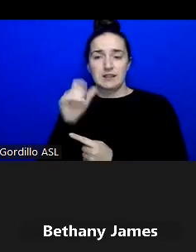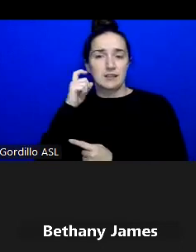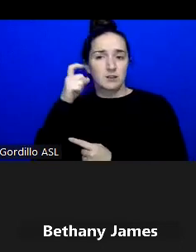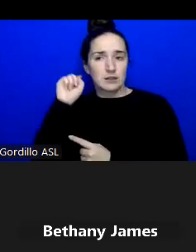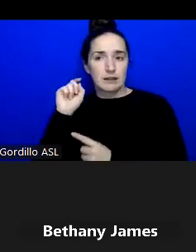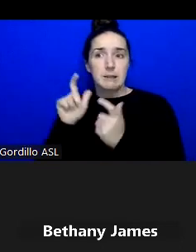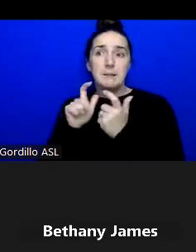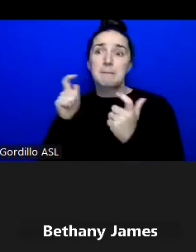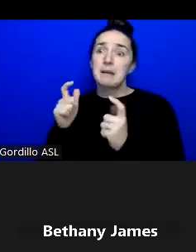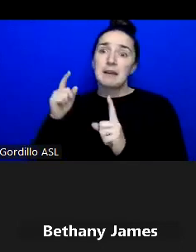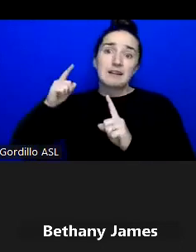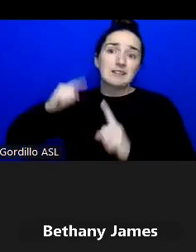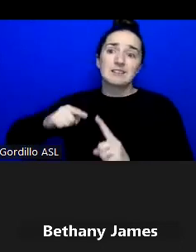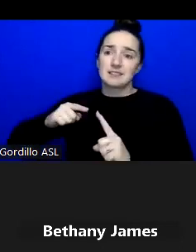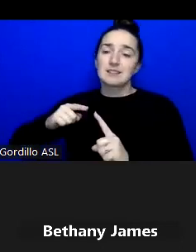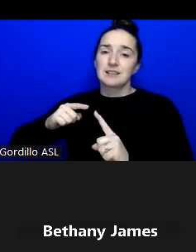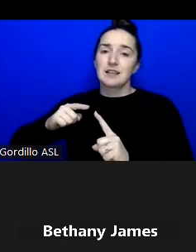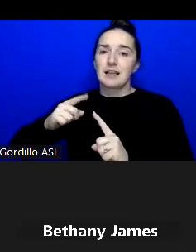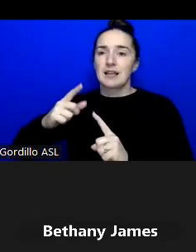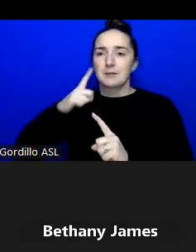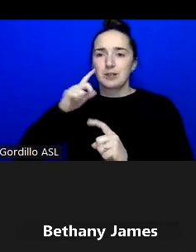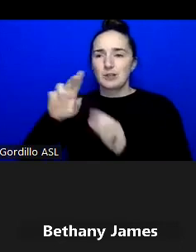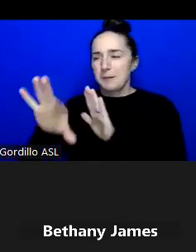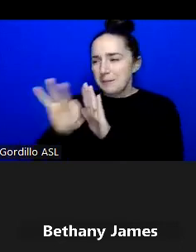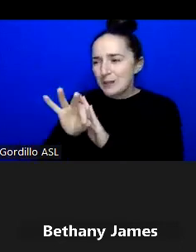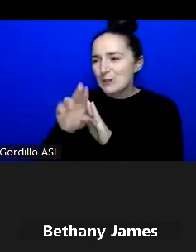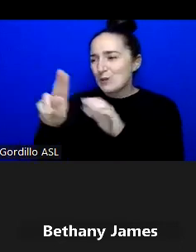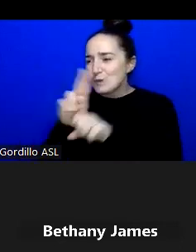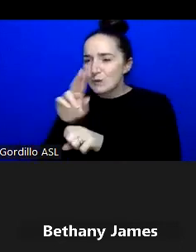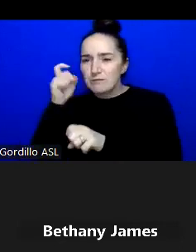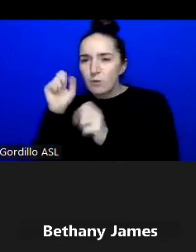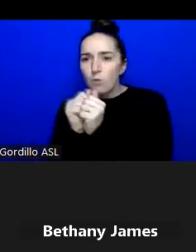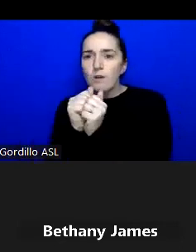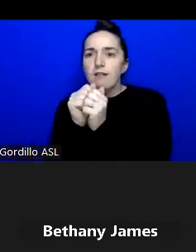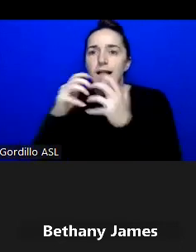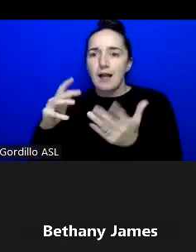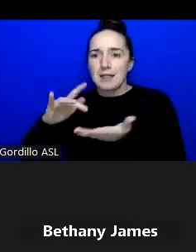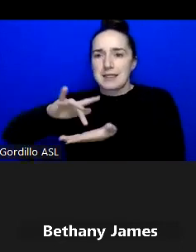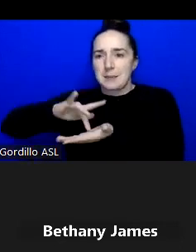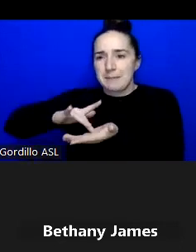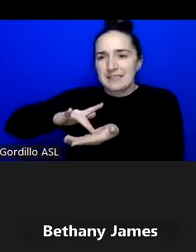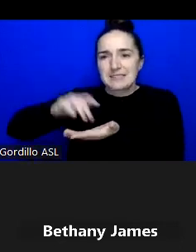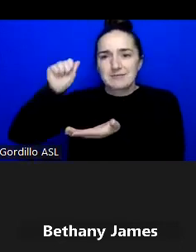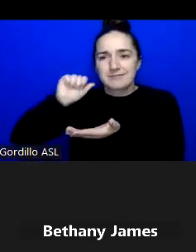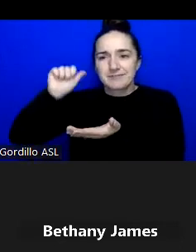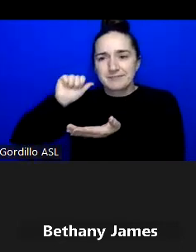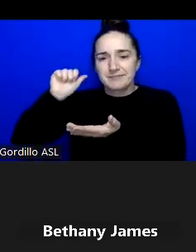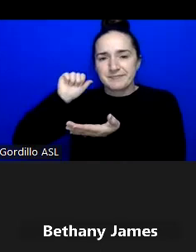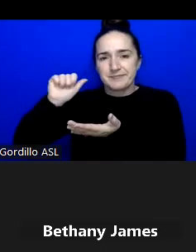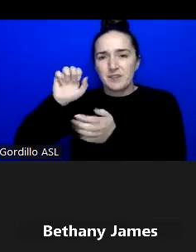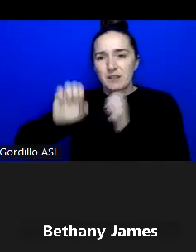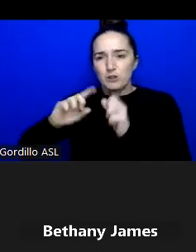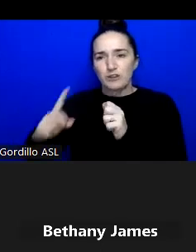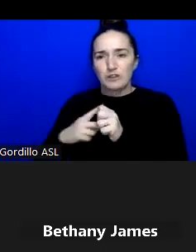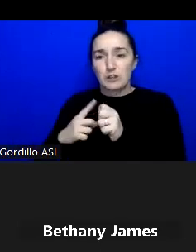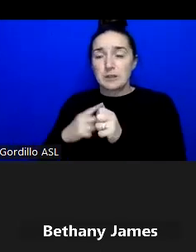a medical or an audiological evaluation. What kind of potential abnormal anatomy is underlying what's going